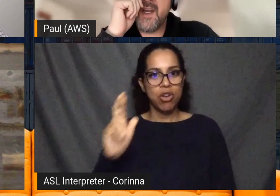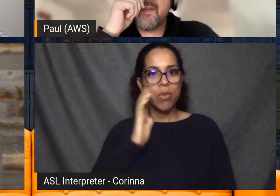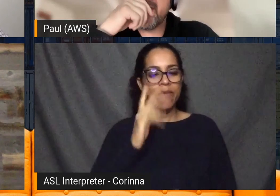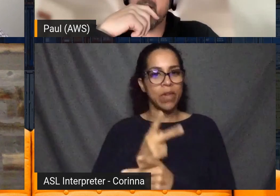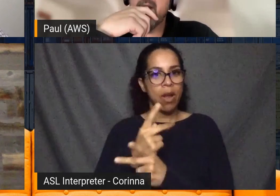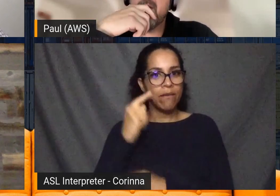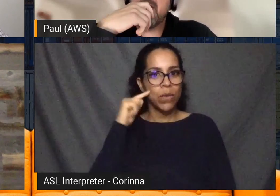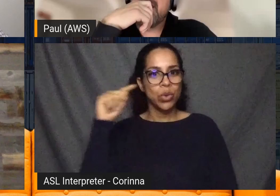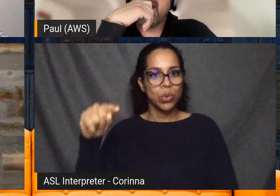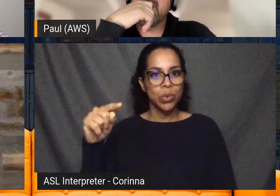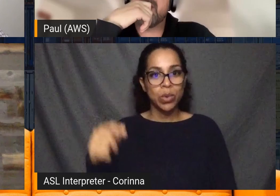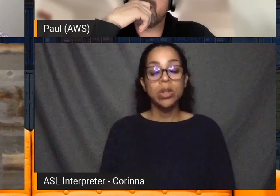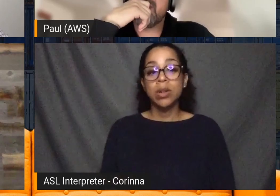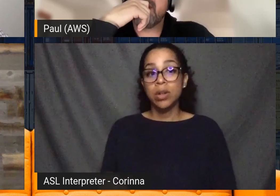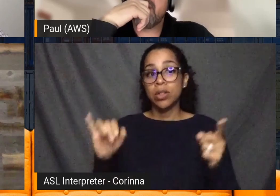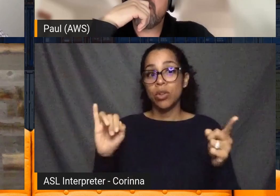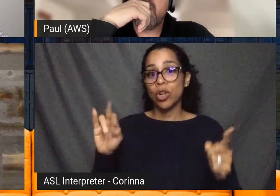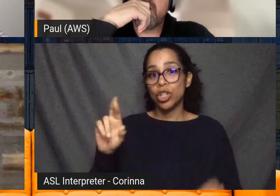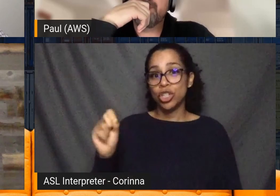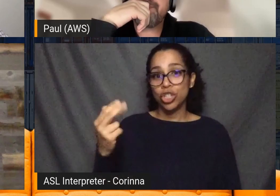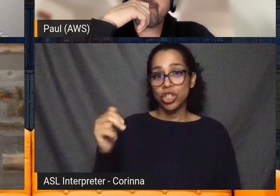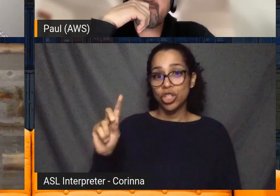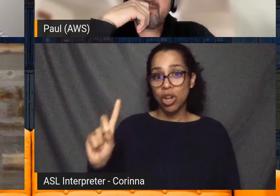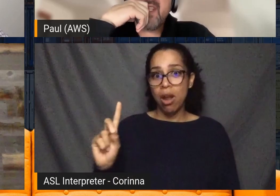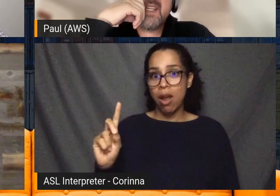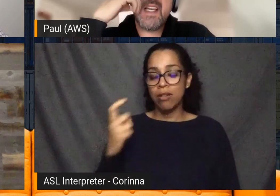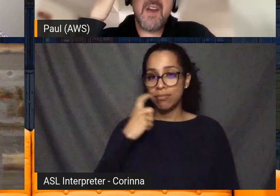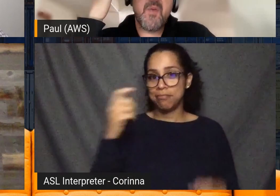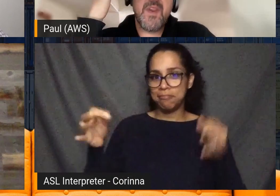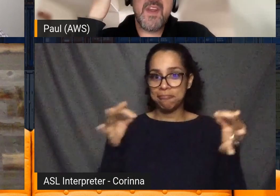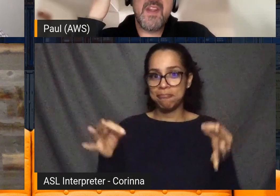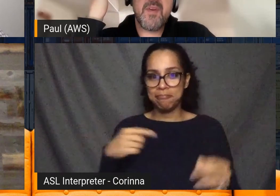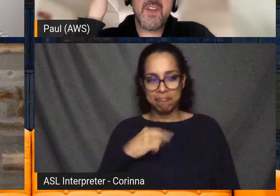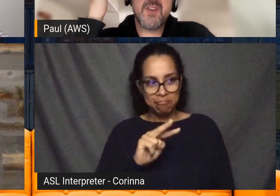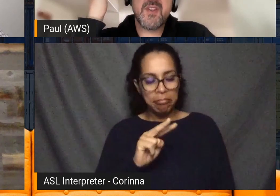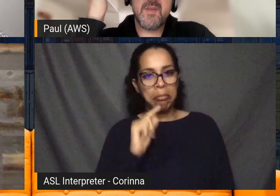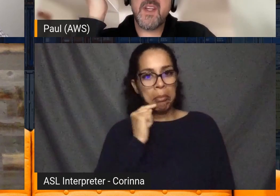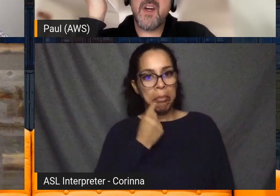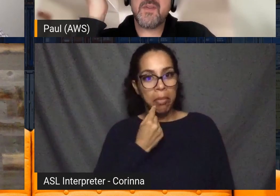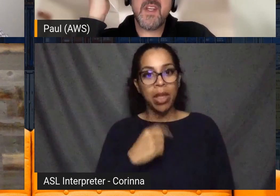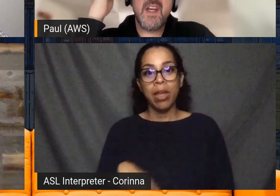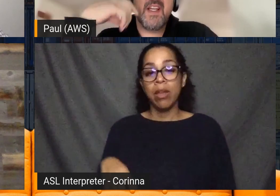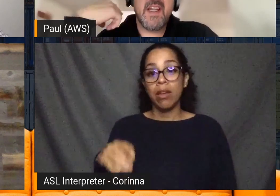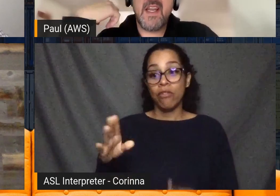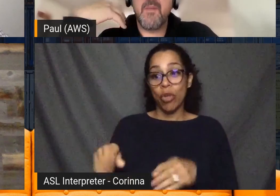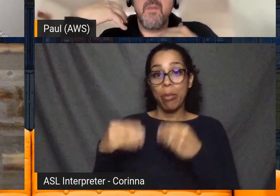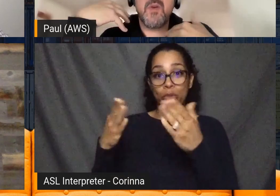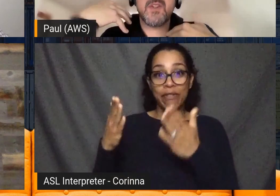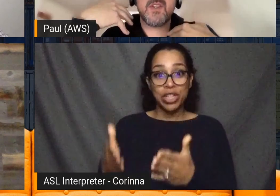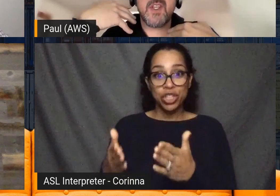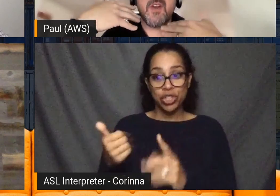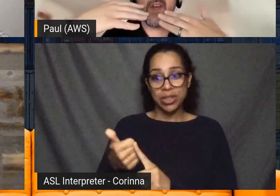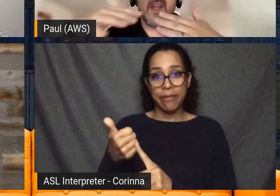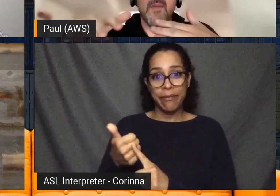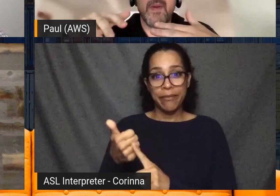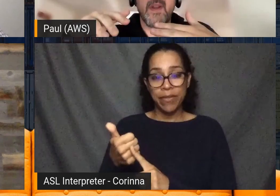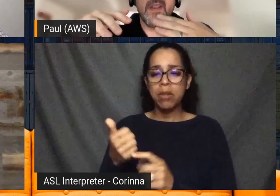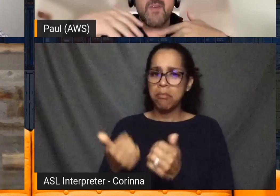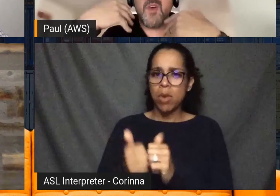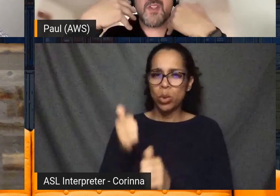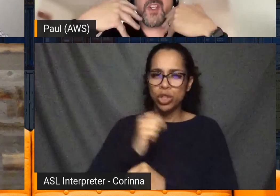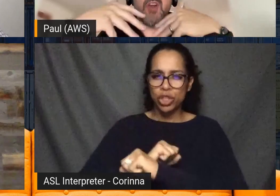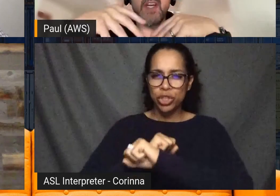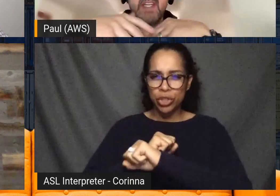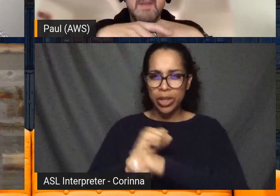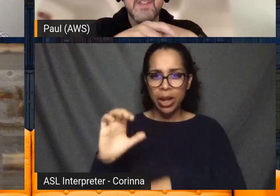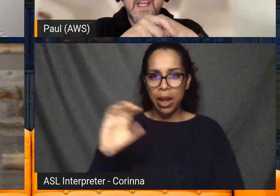Irshad had covered, which I thought was really cool, is that within the provisioners themselves, like most security companies